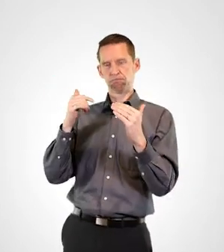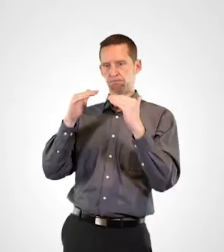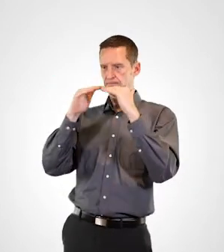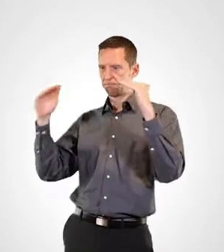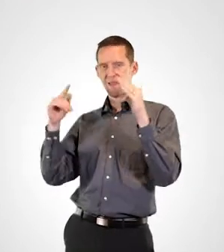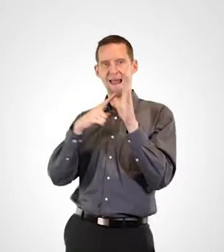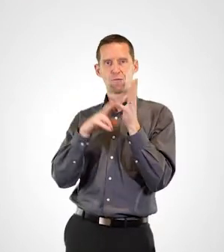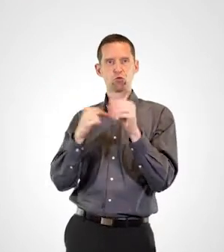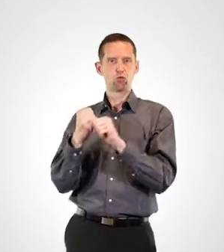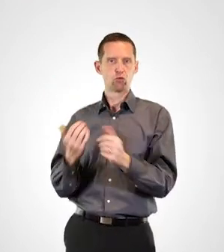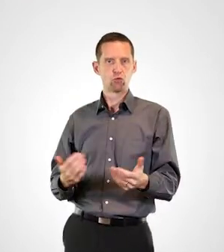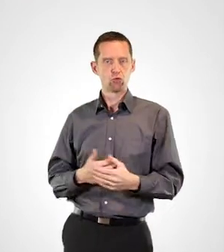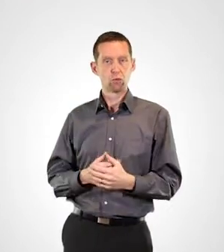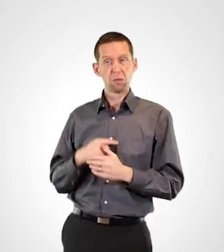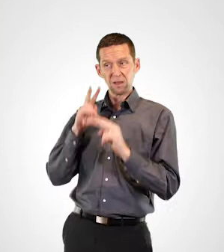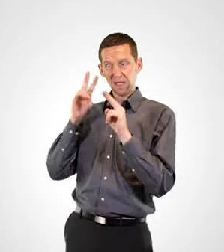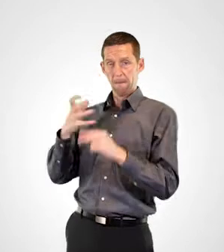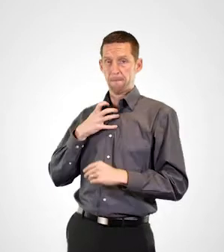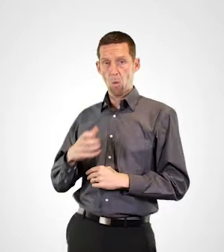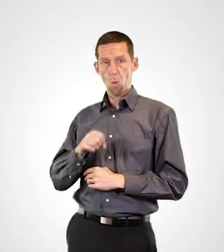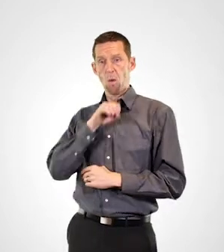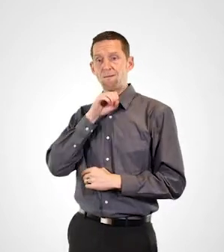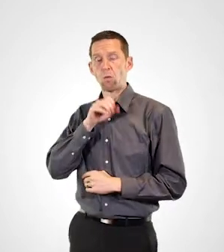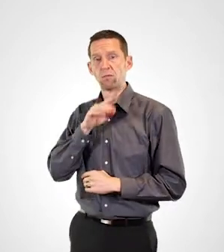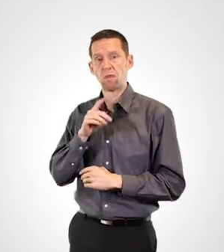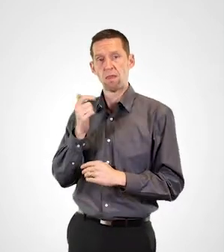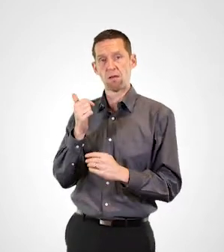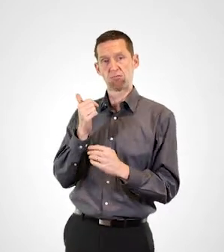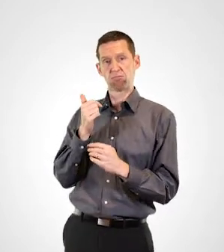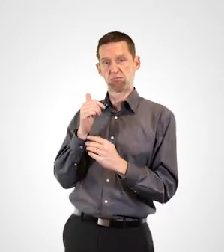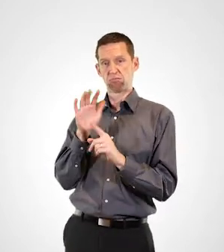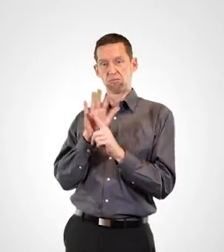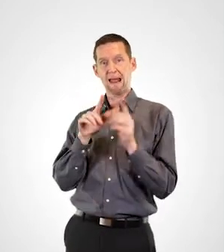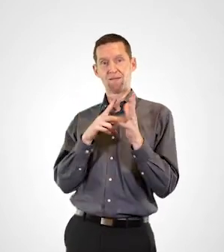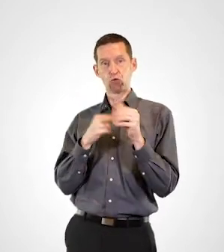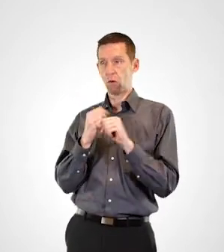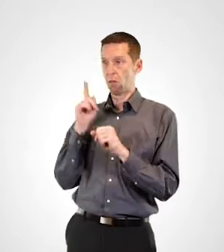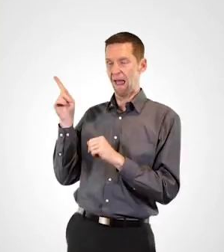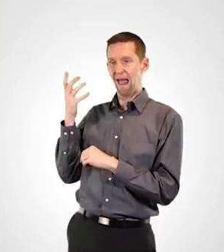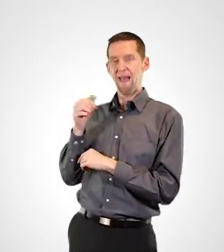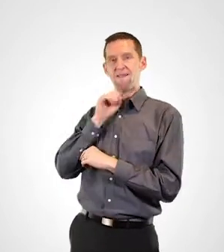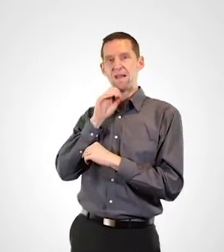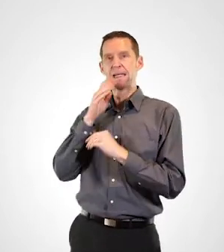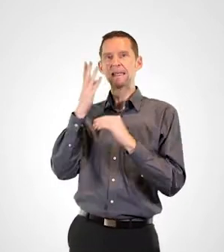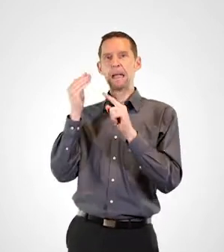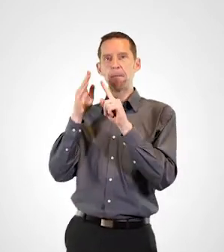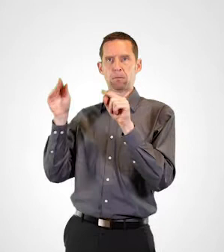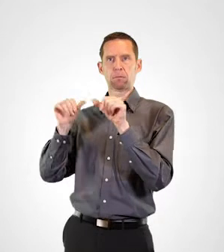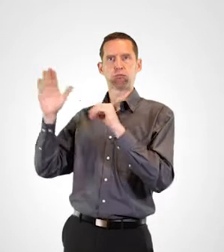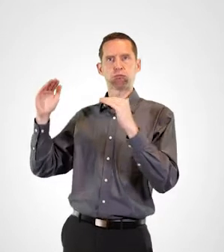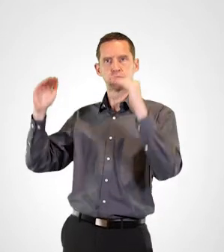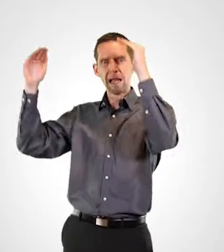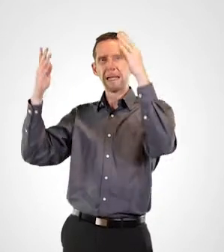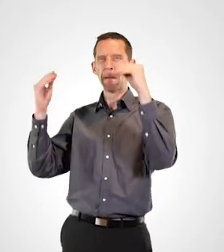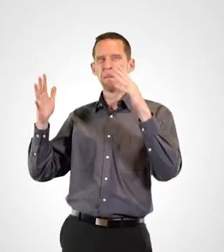And so what we see for the most part is that we're seeing more vocalizations than the average. These kiddies are really vocalizing, but we have a few outliers there, a few